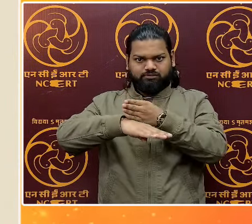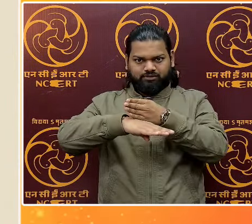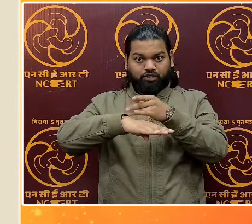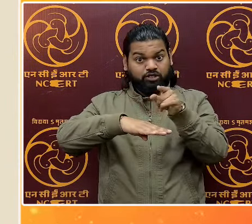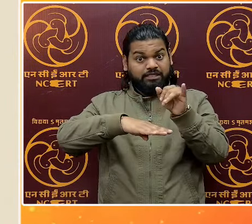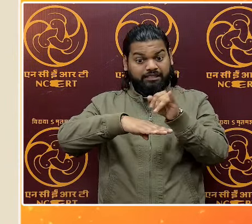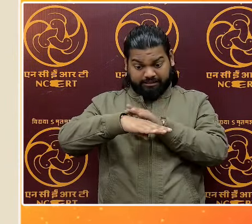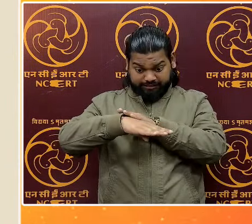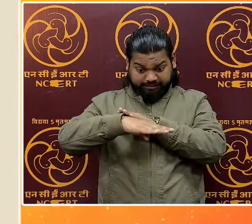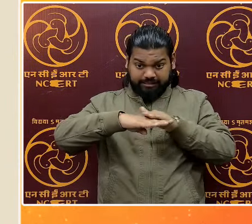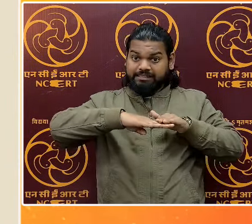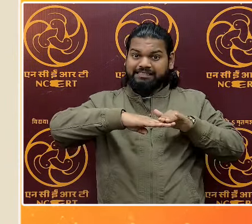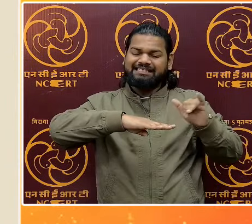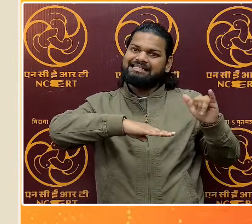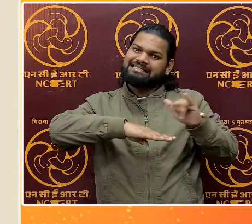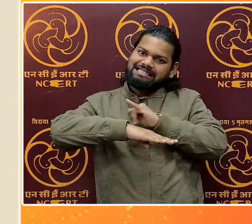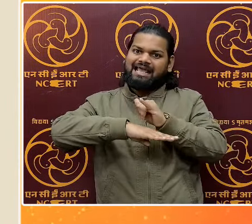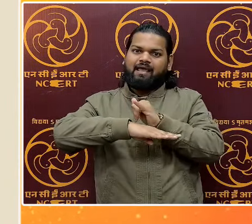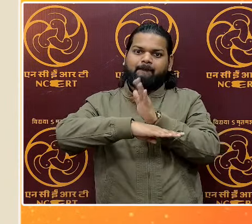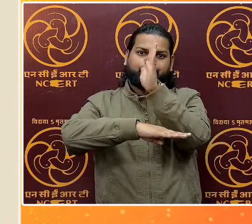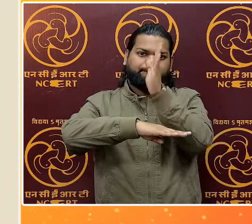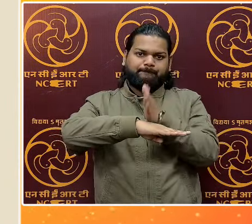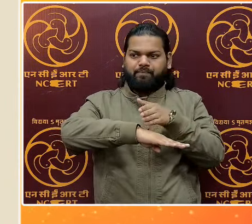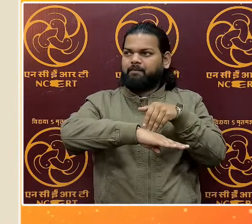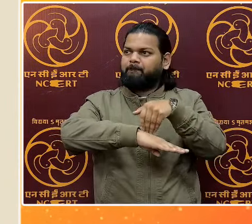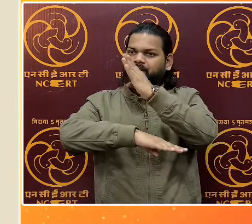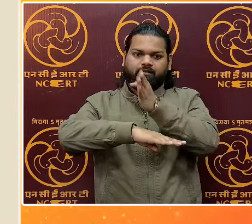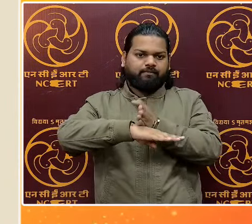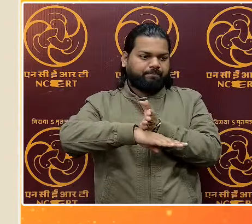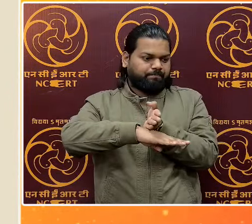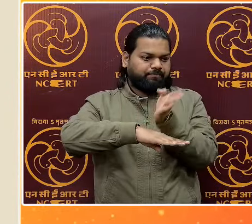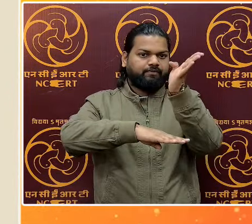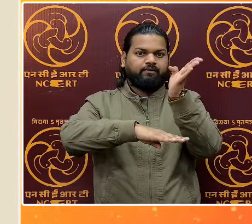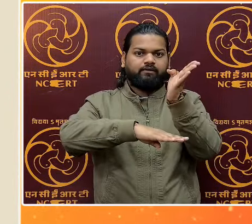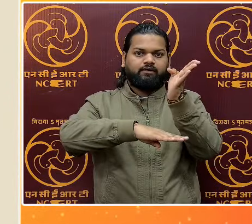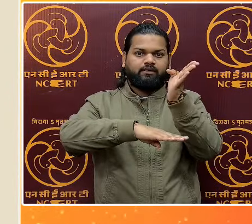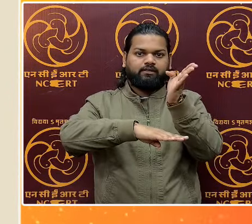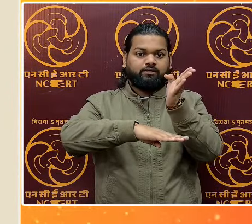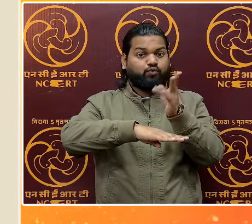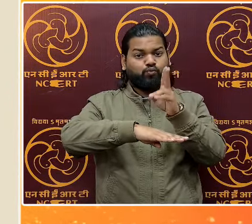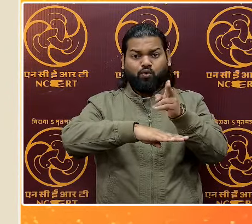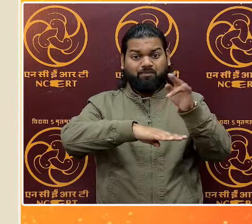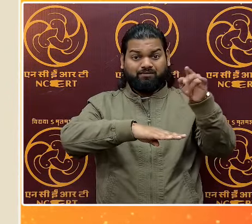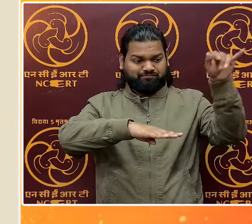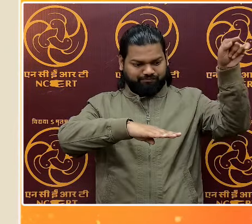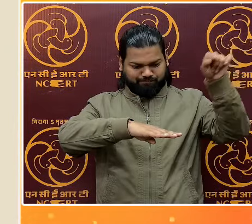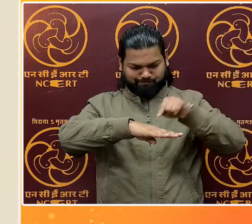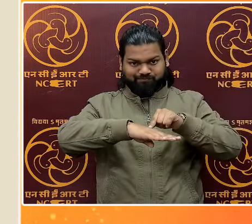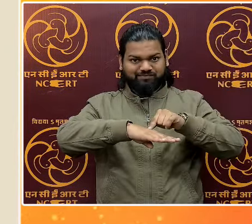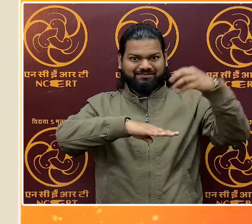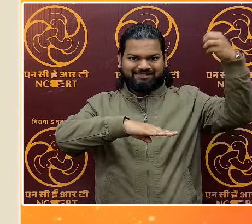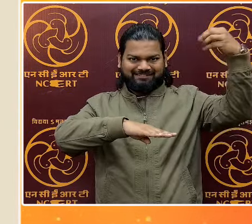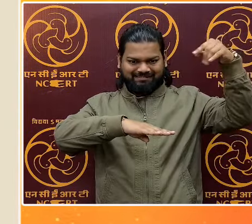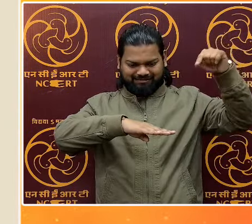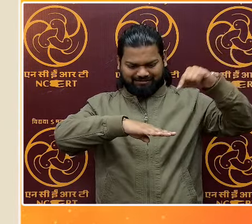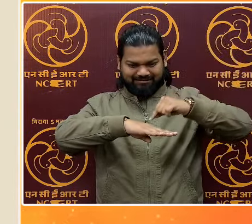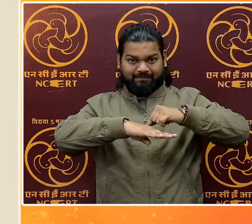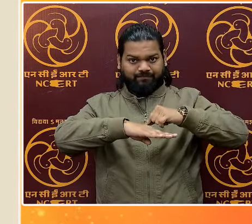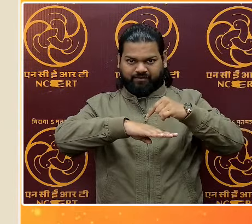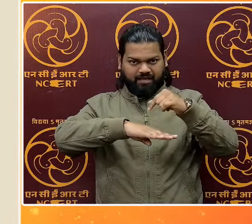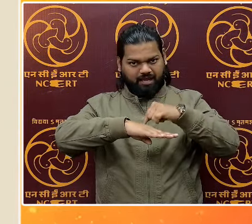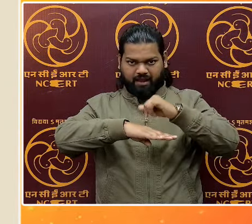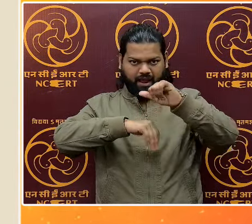The incident ray, the reflected ray and the normal ray at the point of